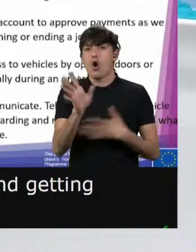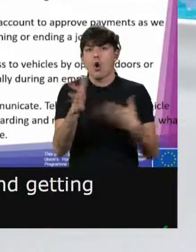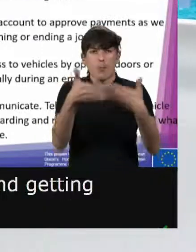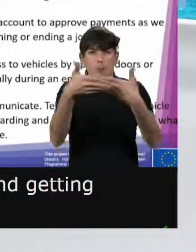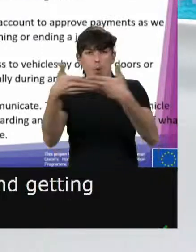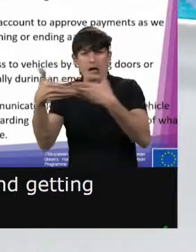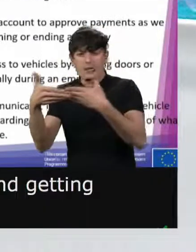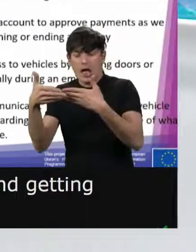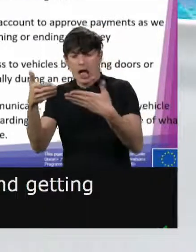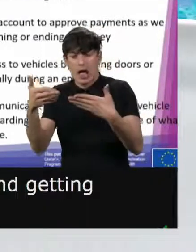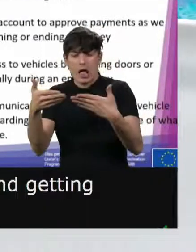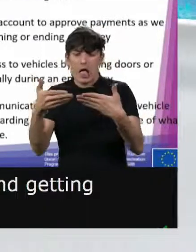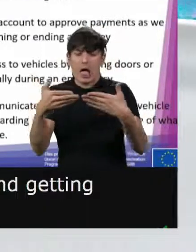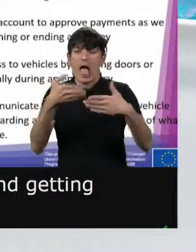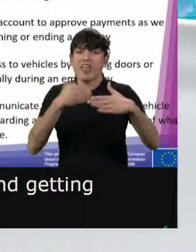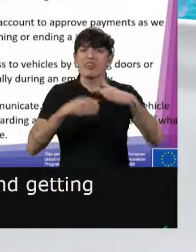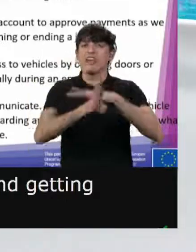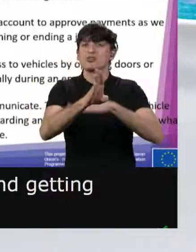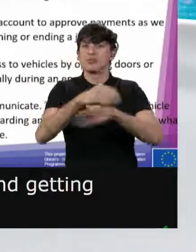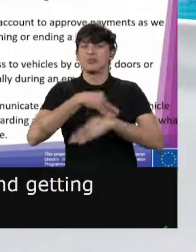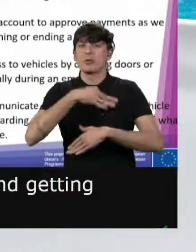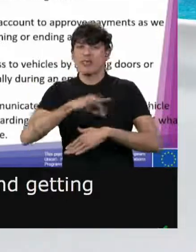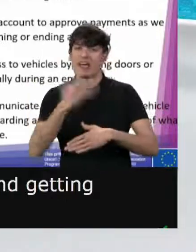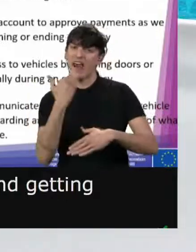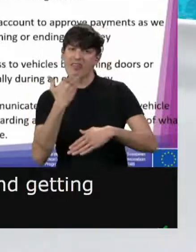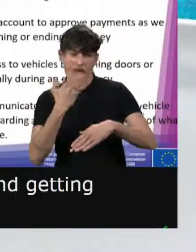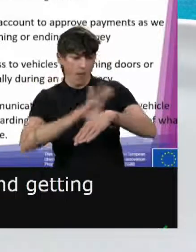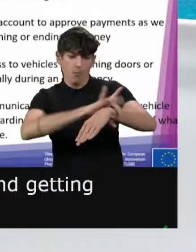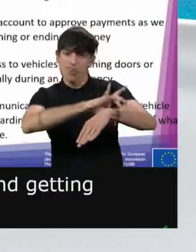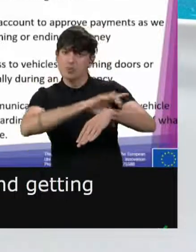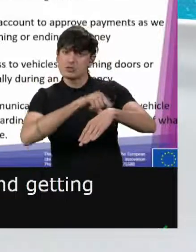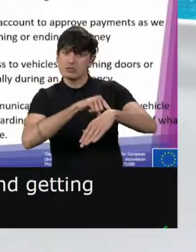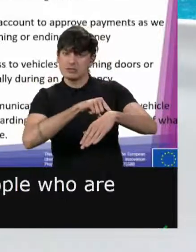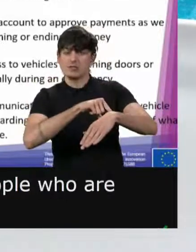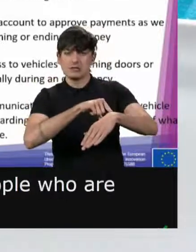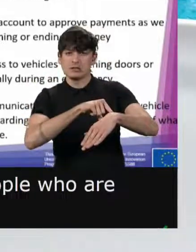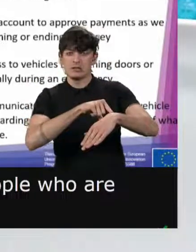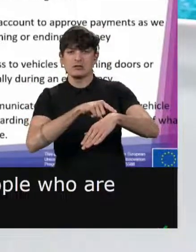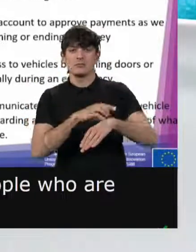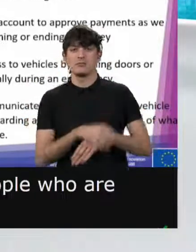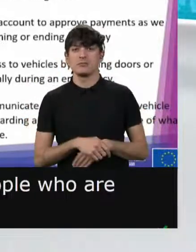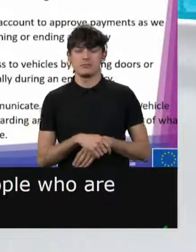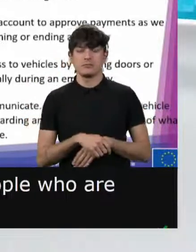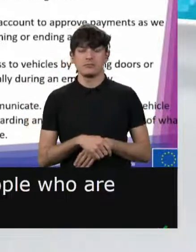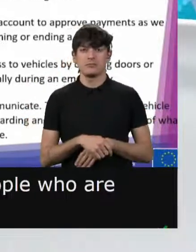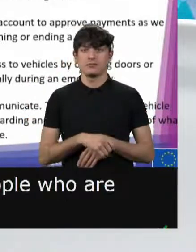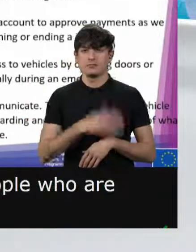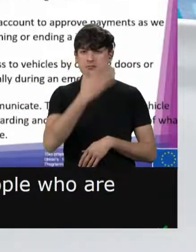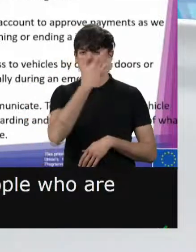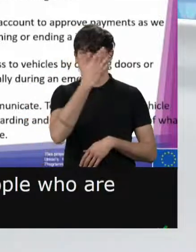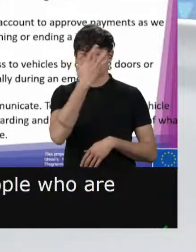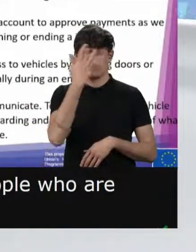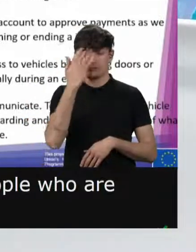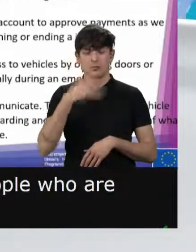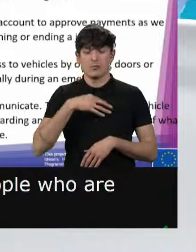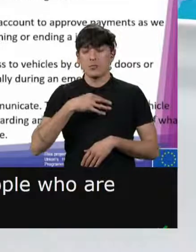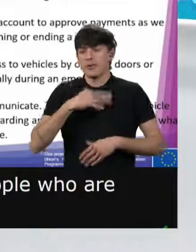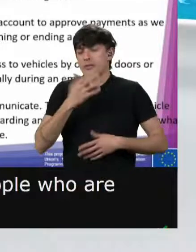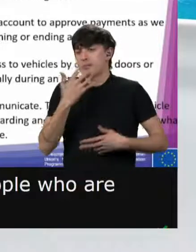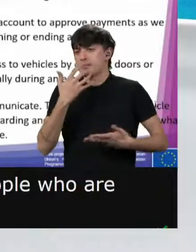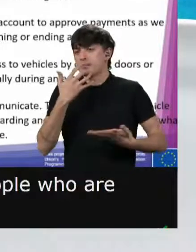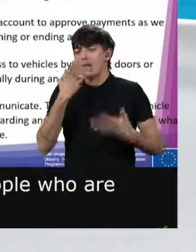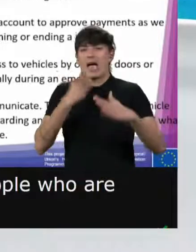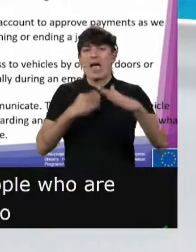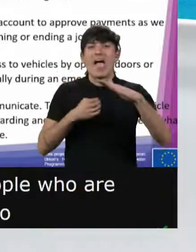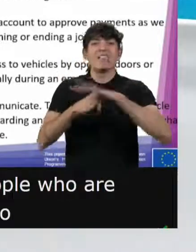Wearables that allow people who are using it to pay when boarding and communicate to the vehicle that a